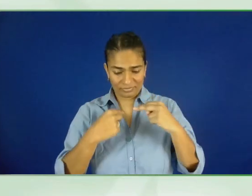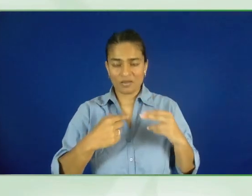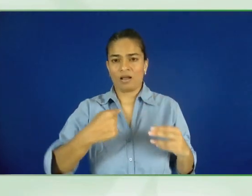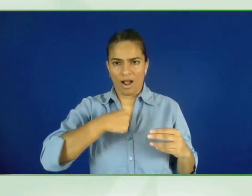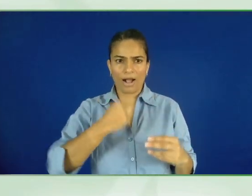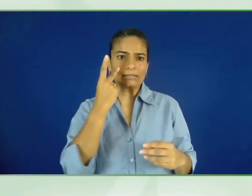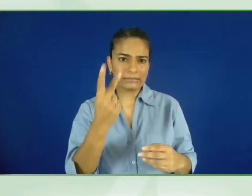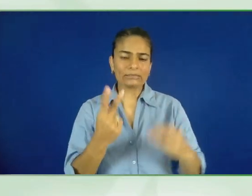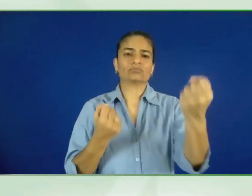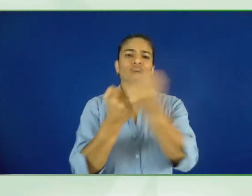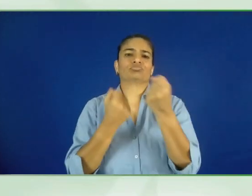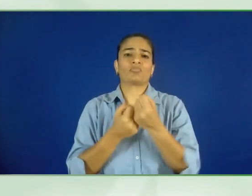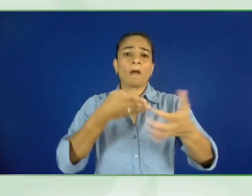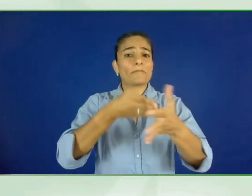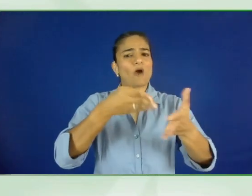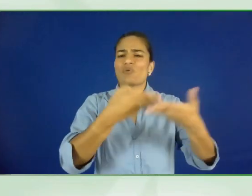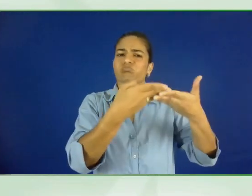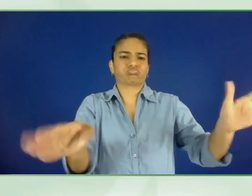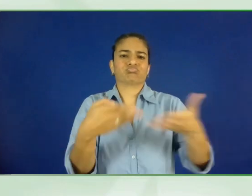there. Thank you.